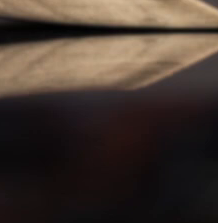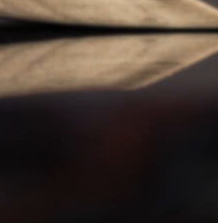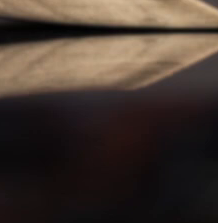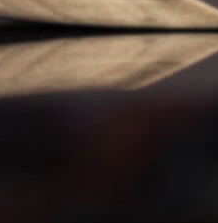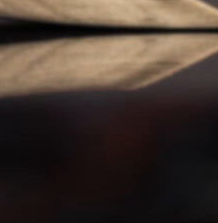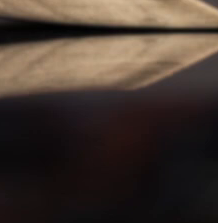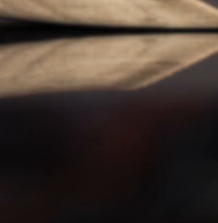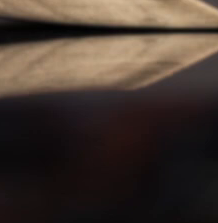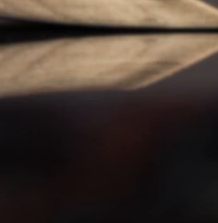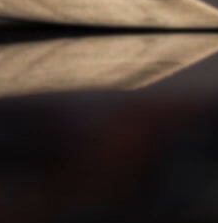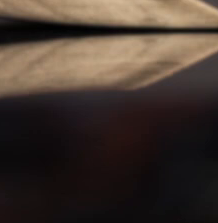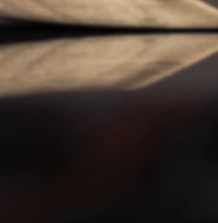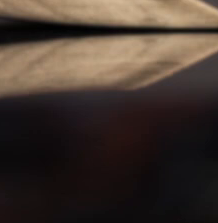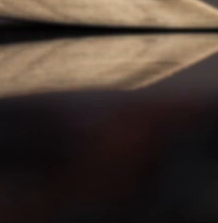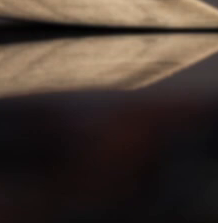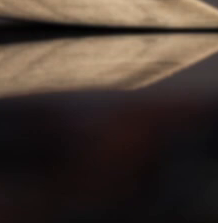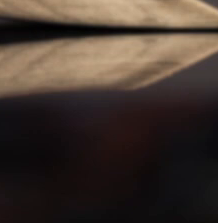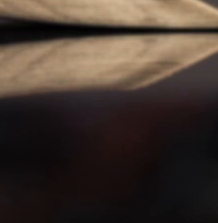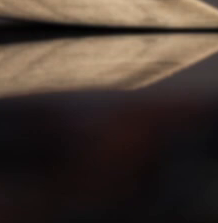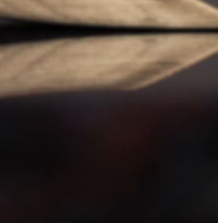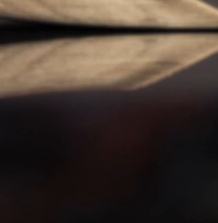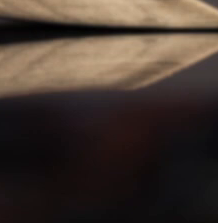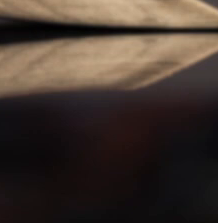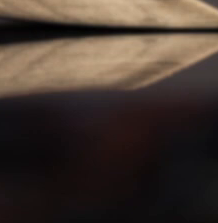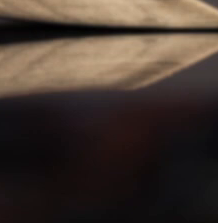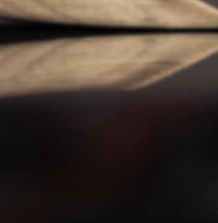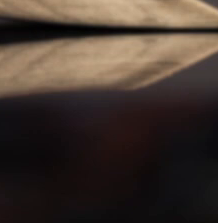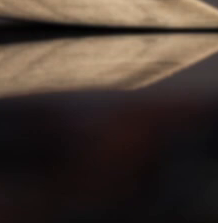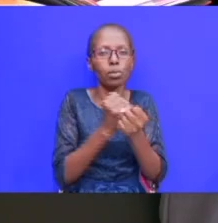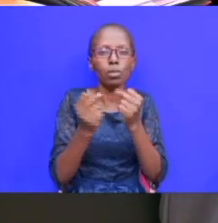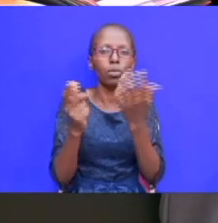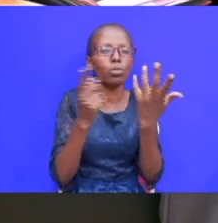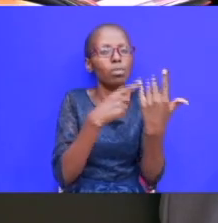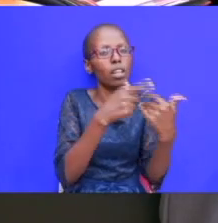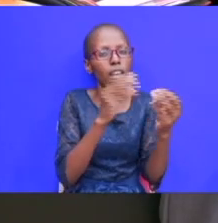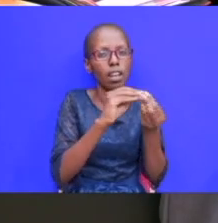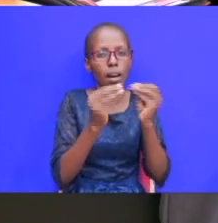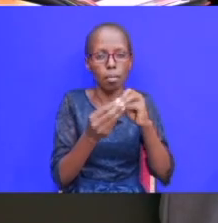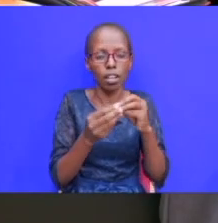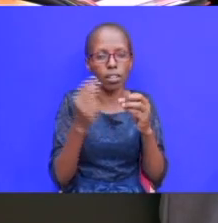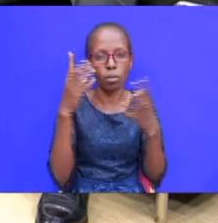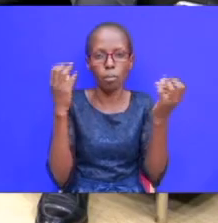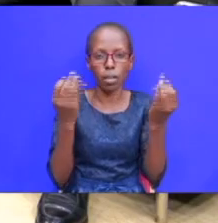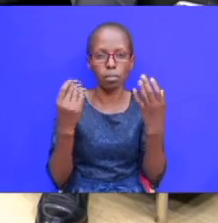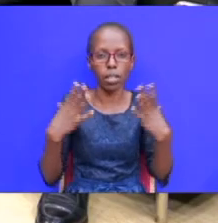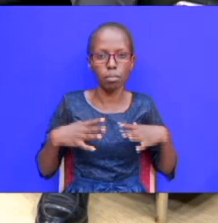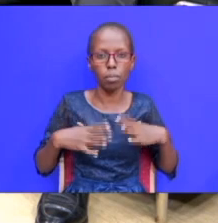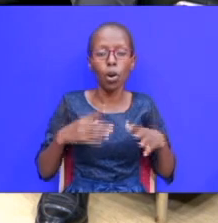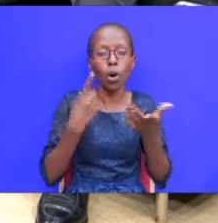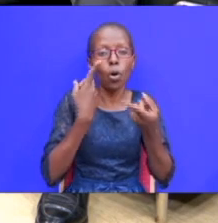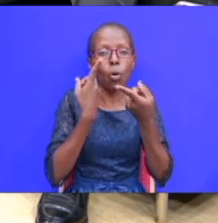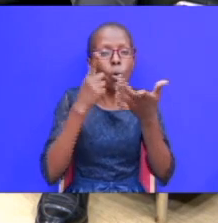thy seed as the son of the seed which cannot be numbered for the multitude what